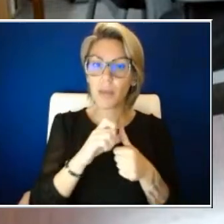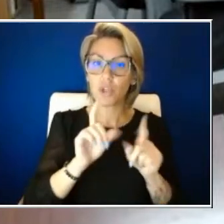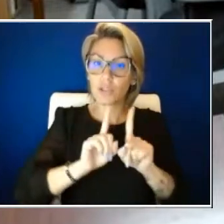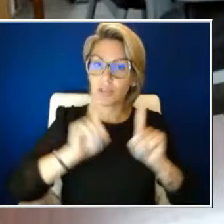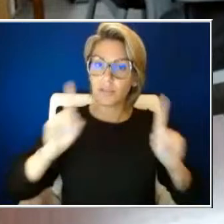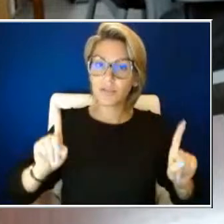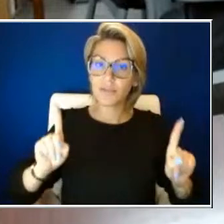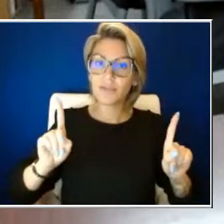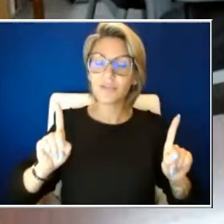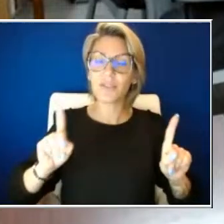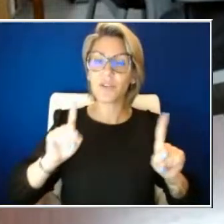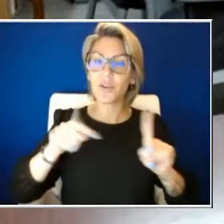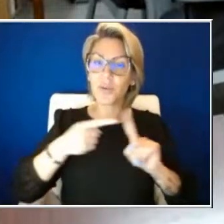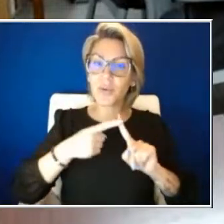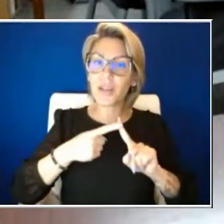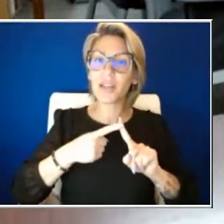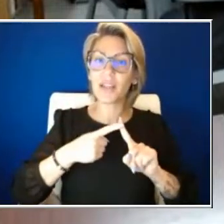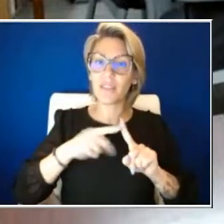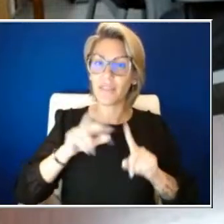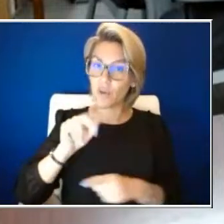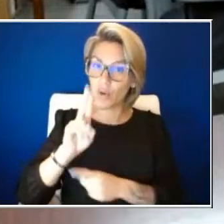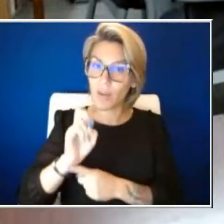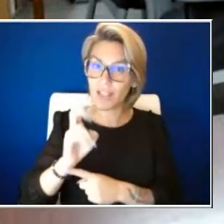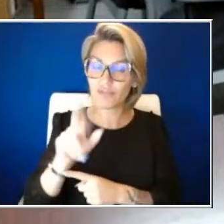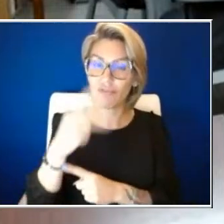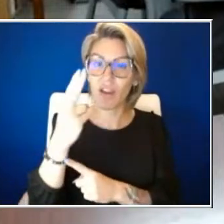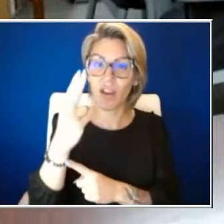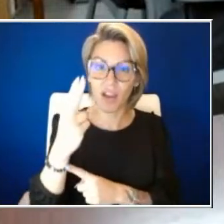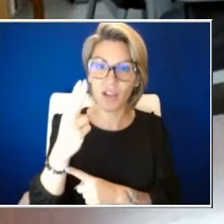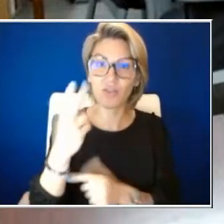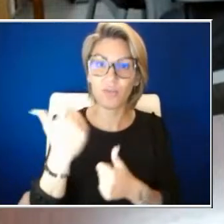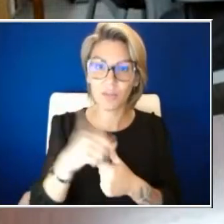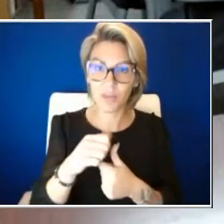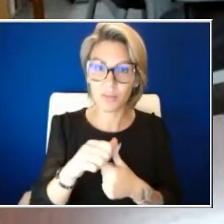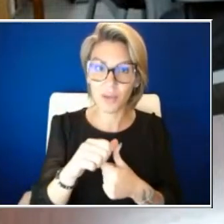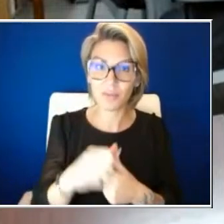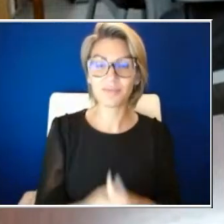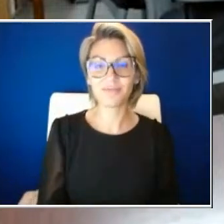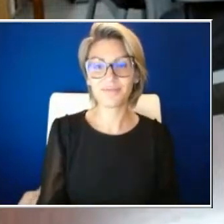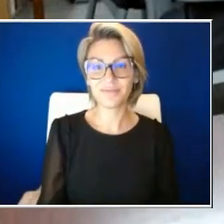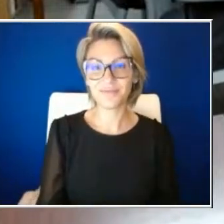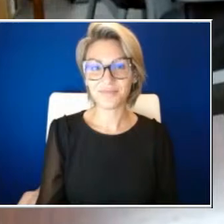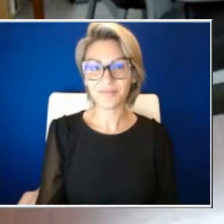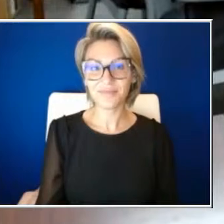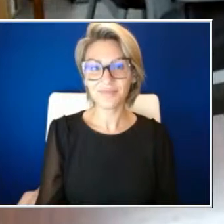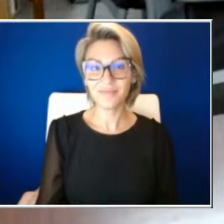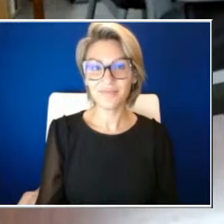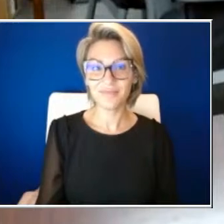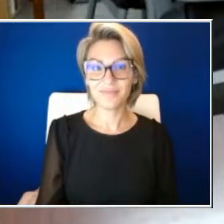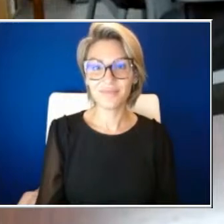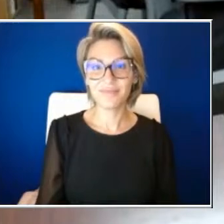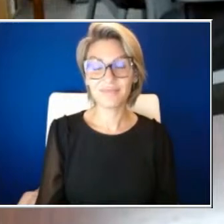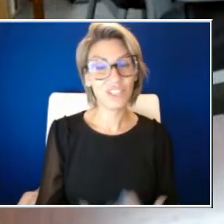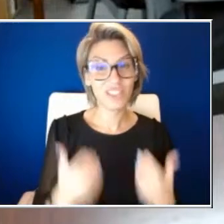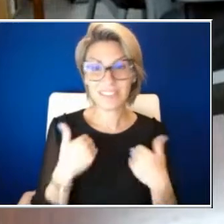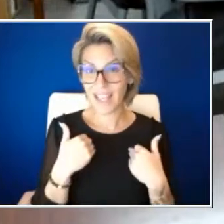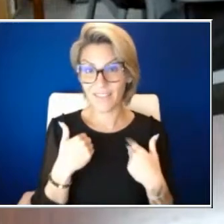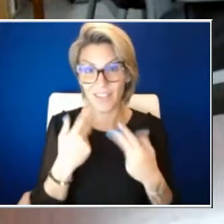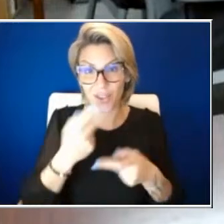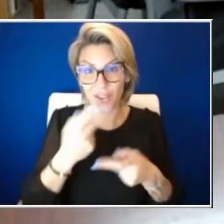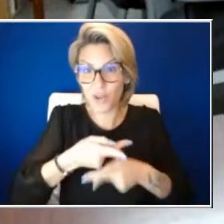the community rates are running higher like they have been more recently. And just taking those precautions, frequent hand